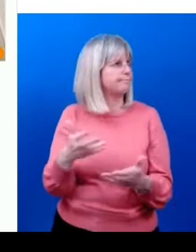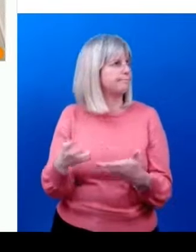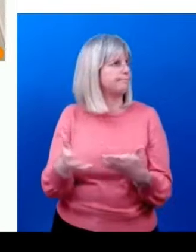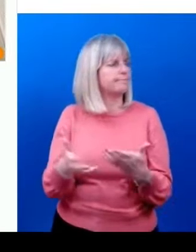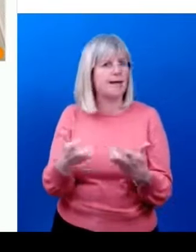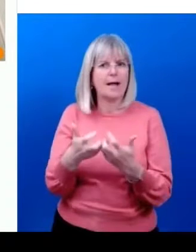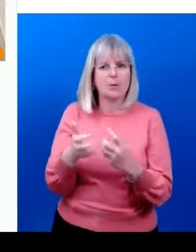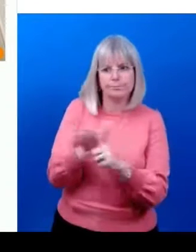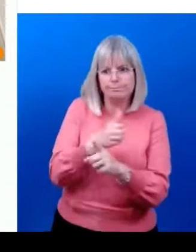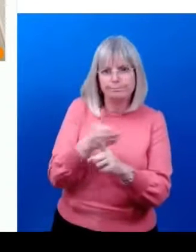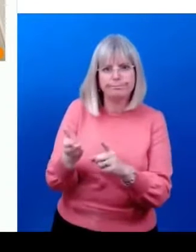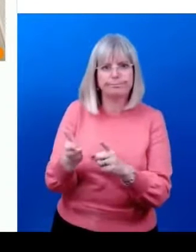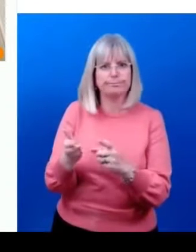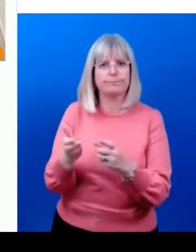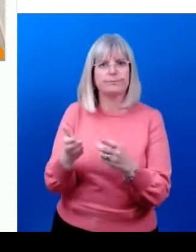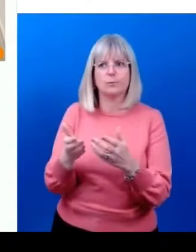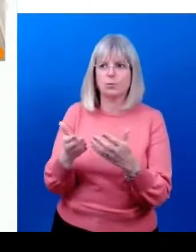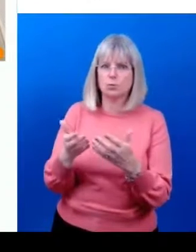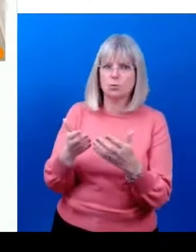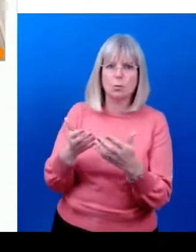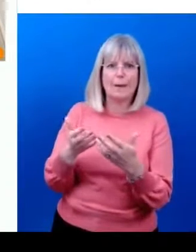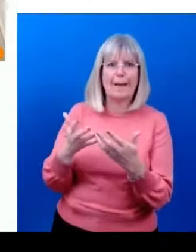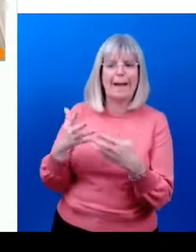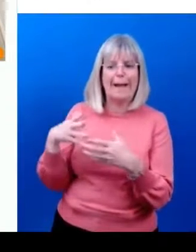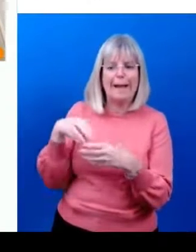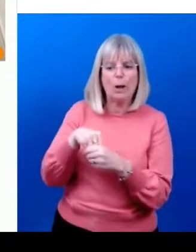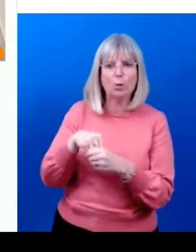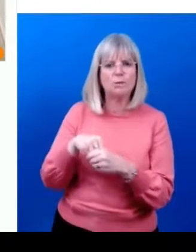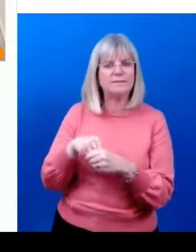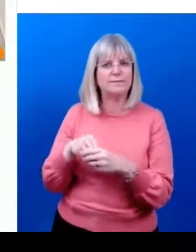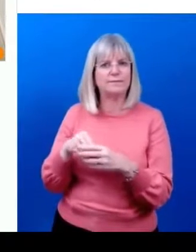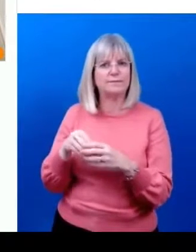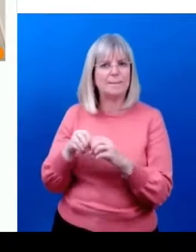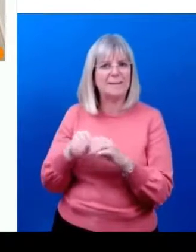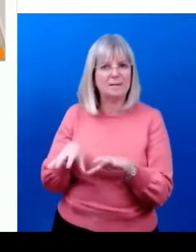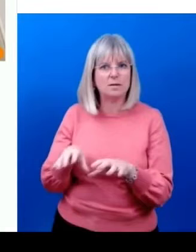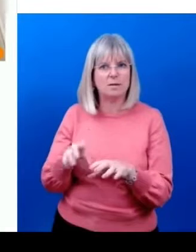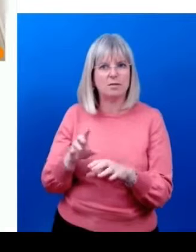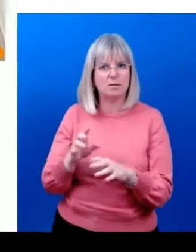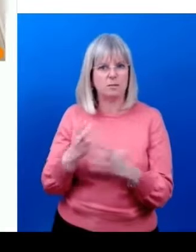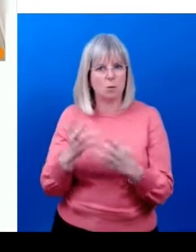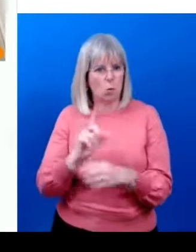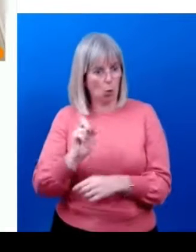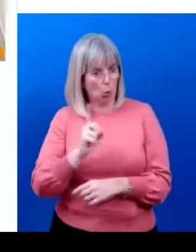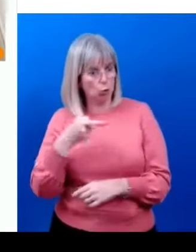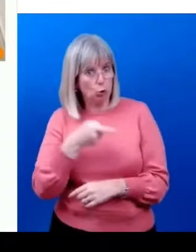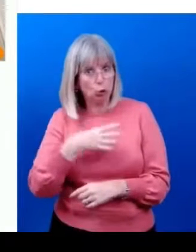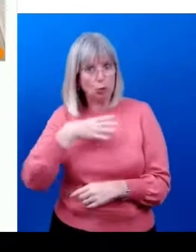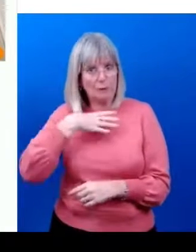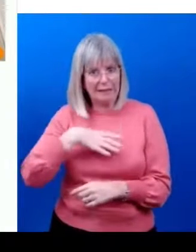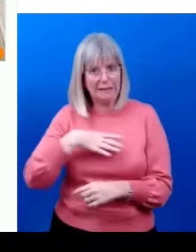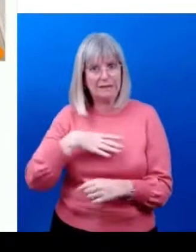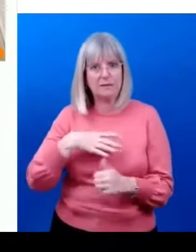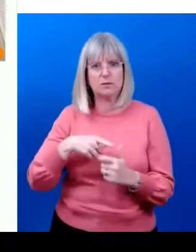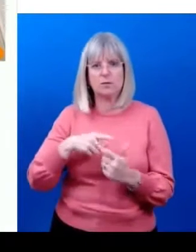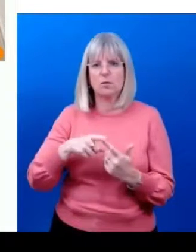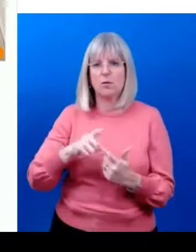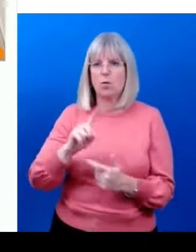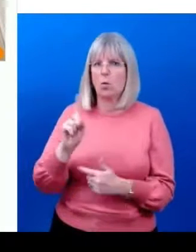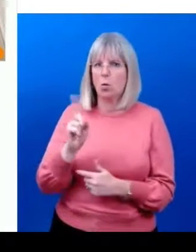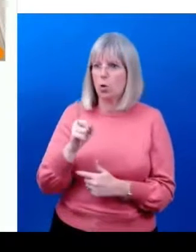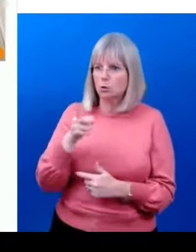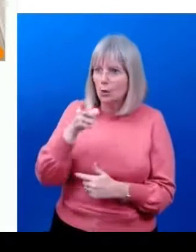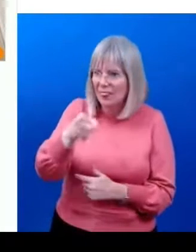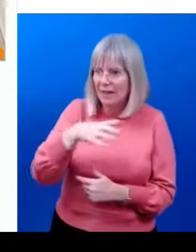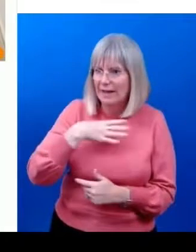inclusive media to, what is it that you need and what do they need to do to enable platforms like AccessLOOP, not